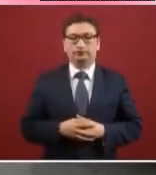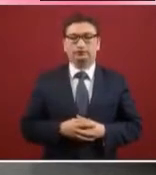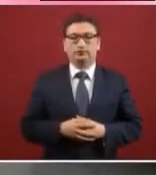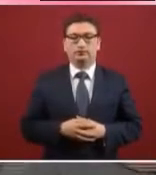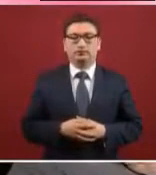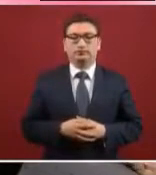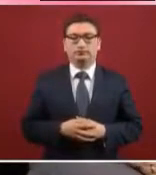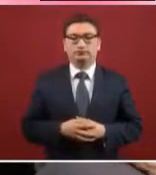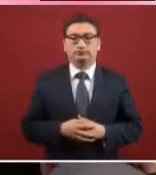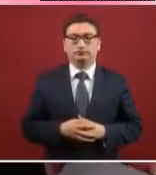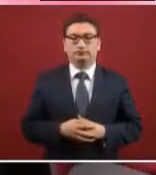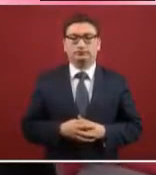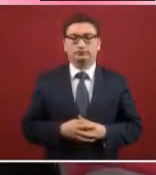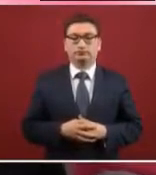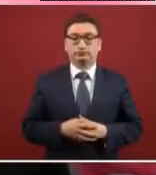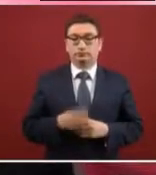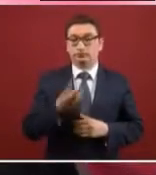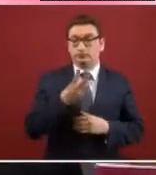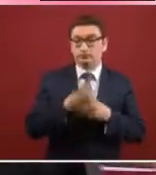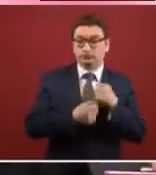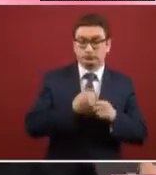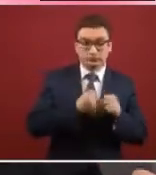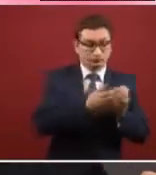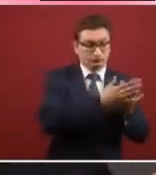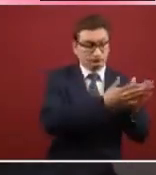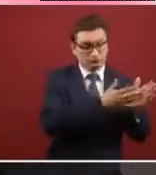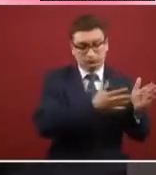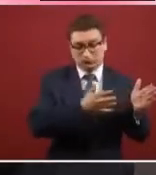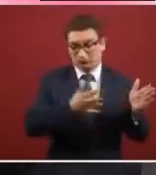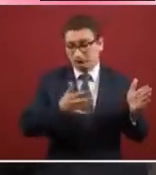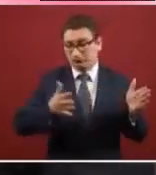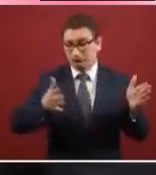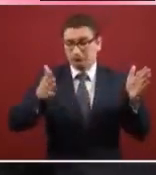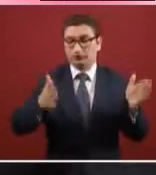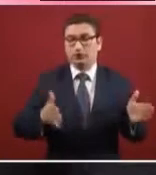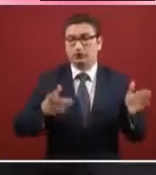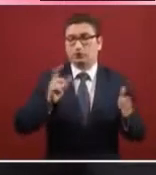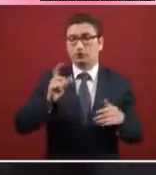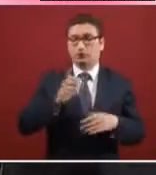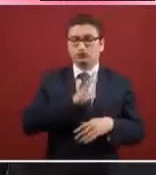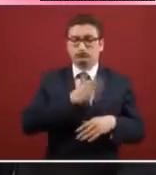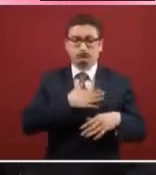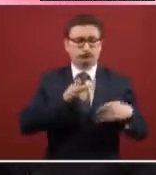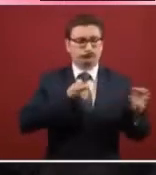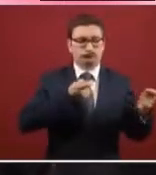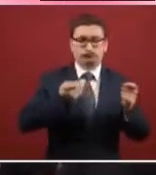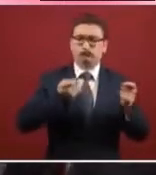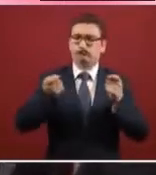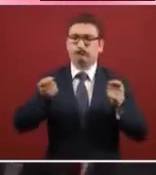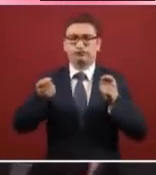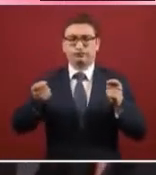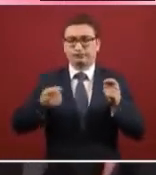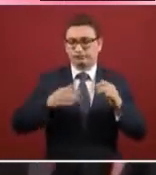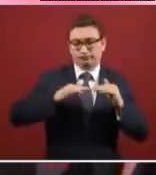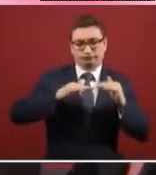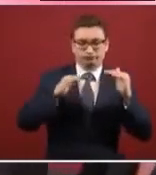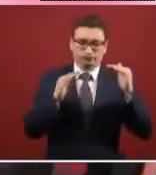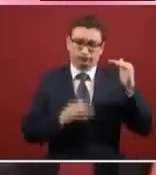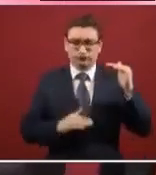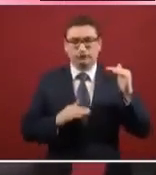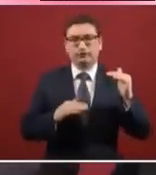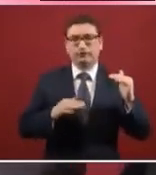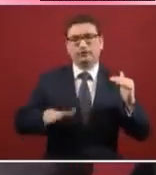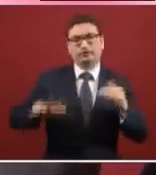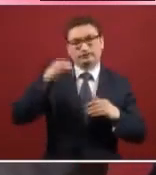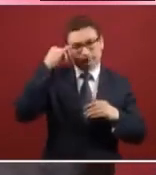how much they took. Tres siglos. In the 300 years of colonial domination